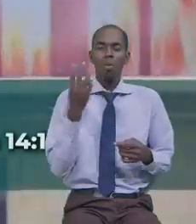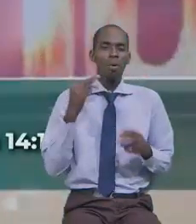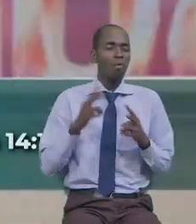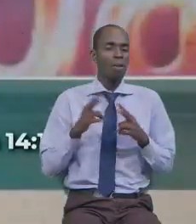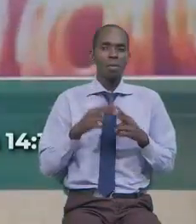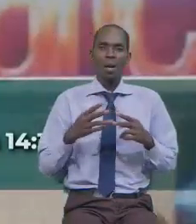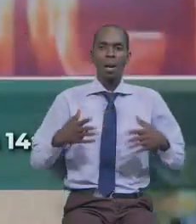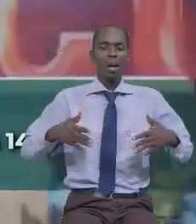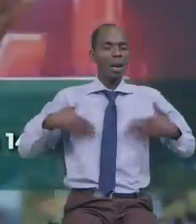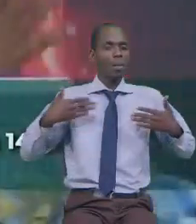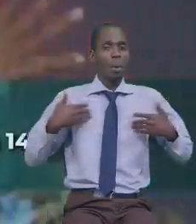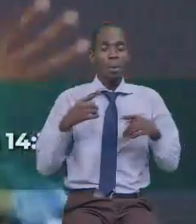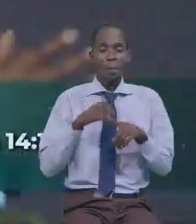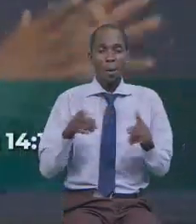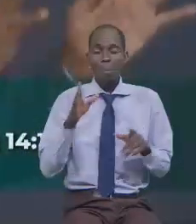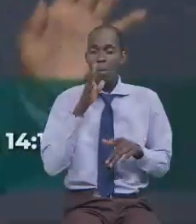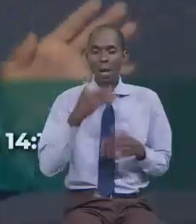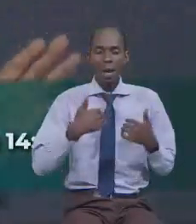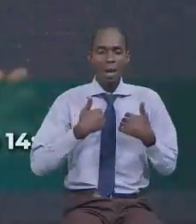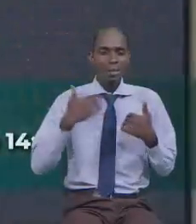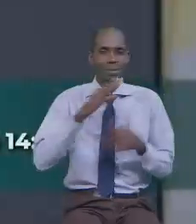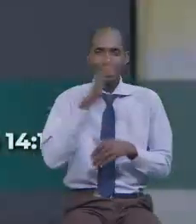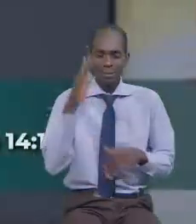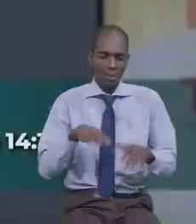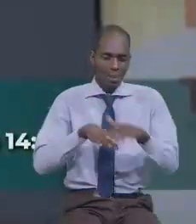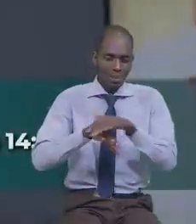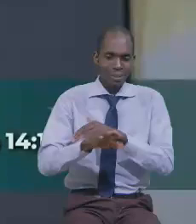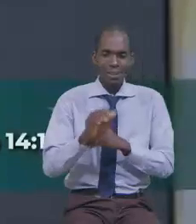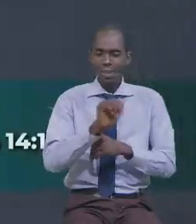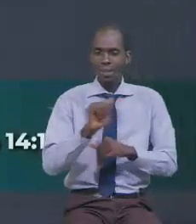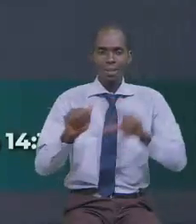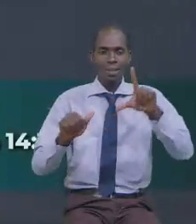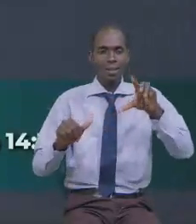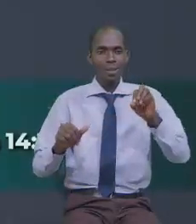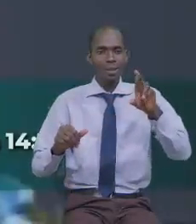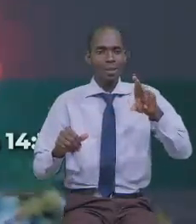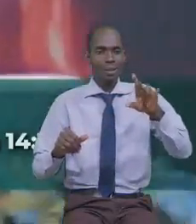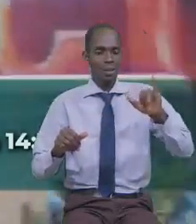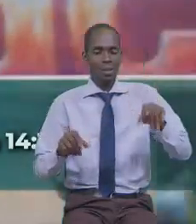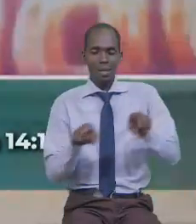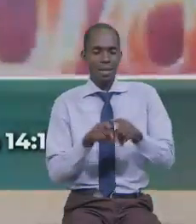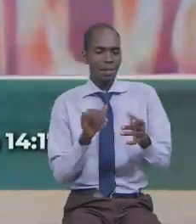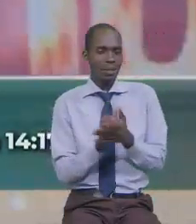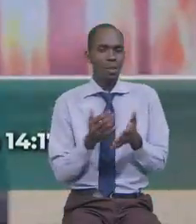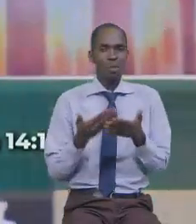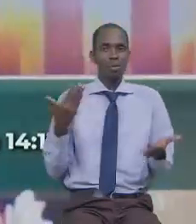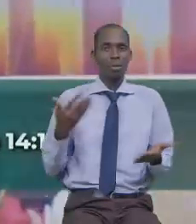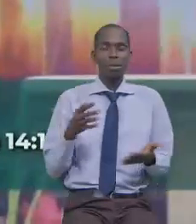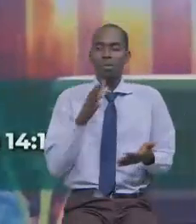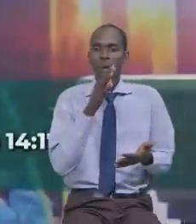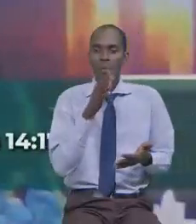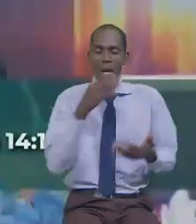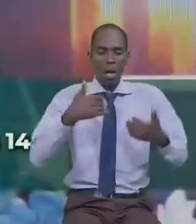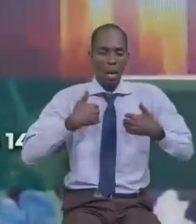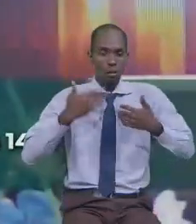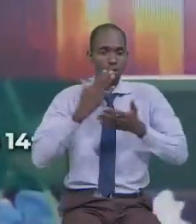she's never entered a lorry like that before. And she was carrying a load on her head.